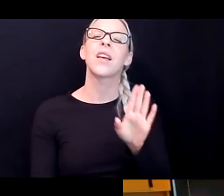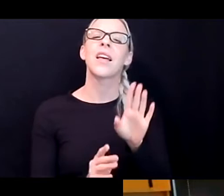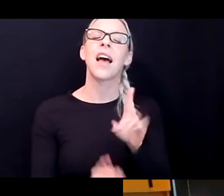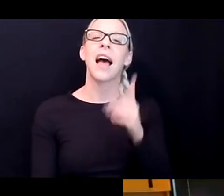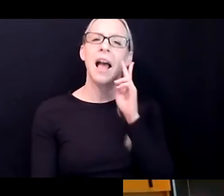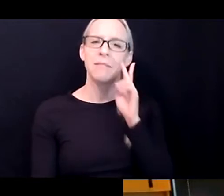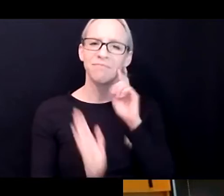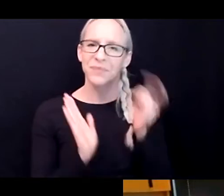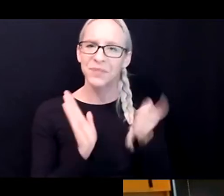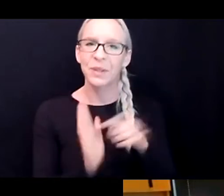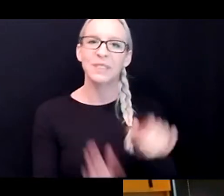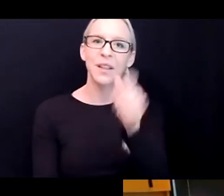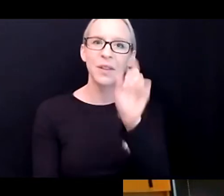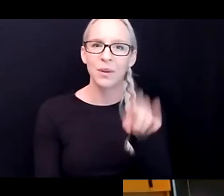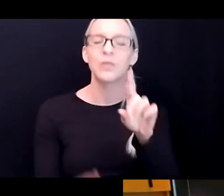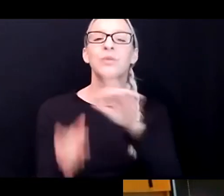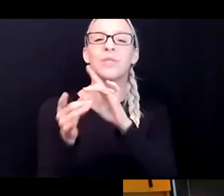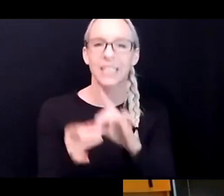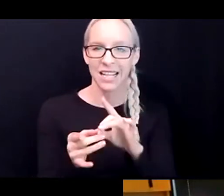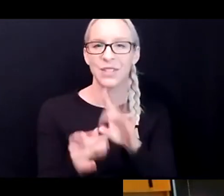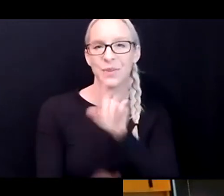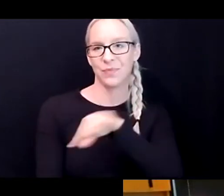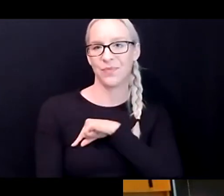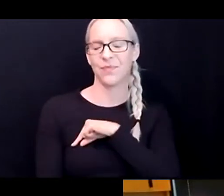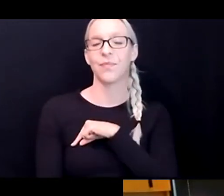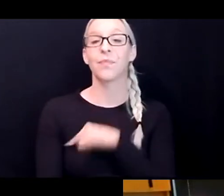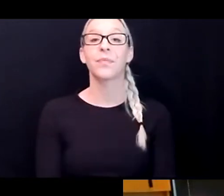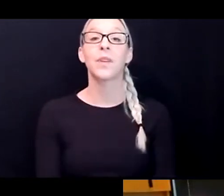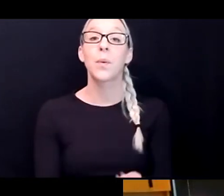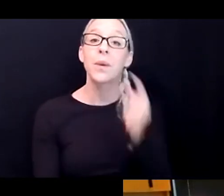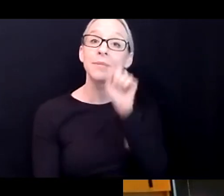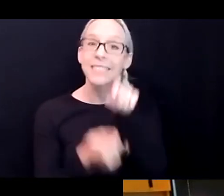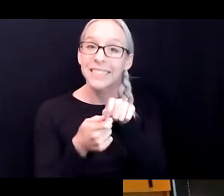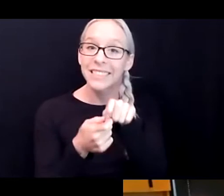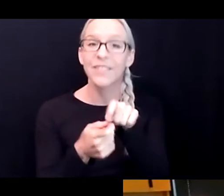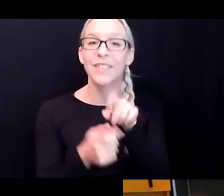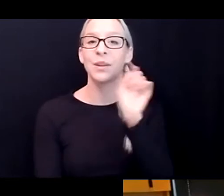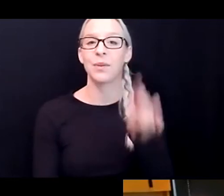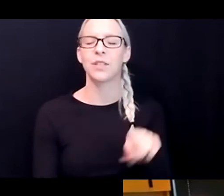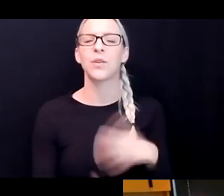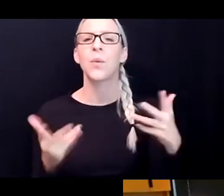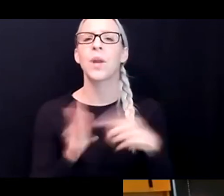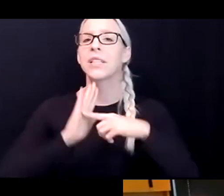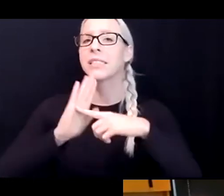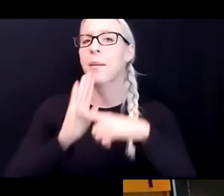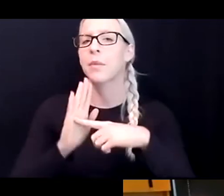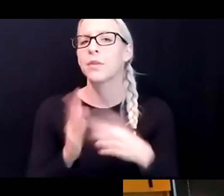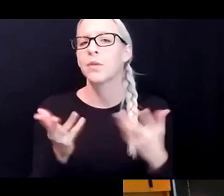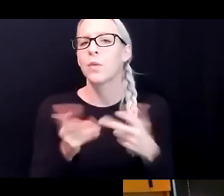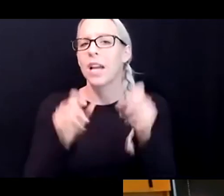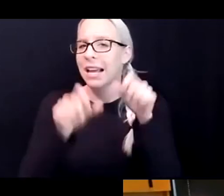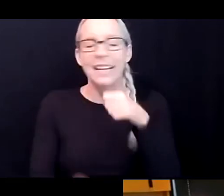expenses. One question in particular asks, what are examples of what cannot be paid from an